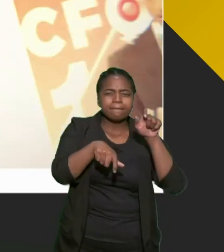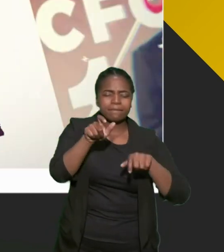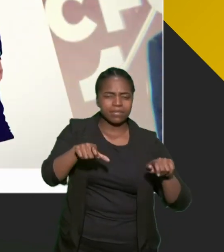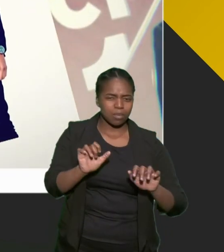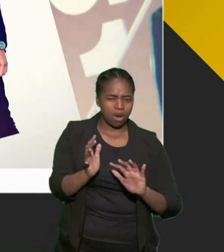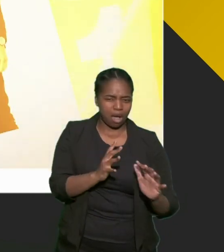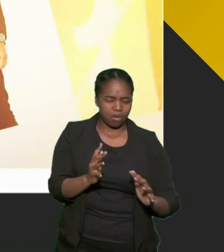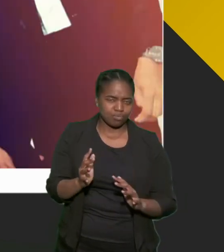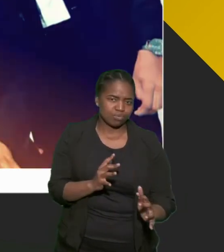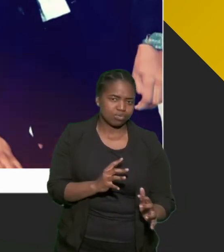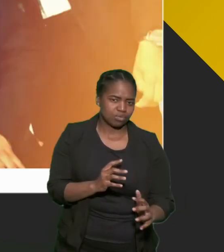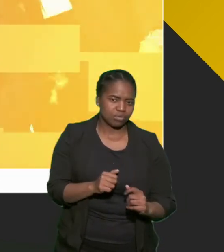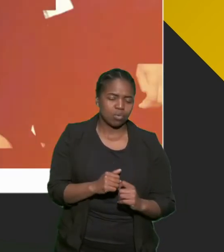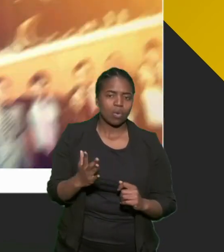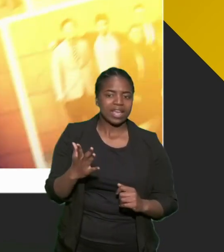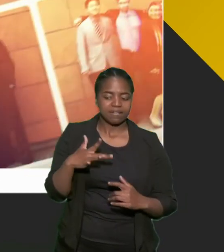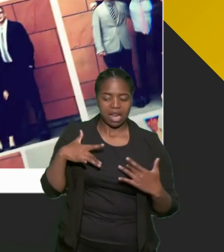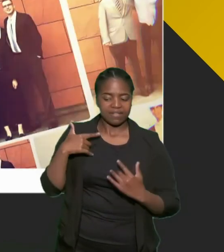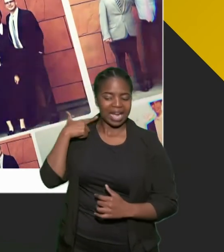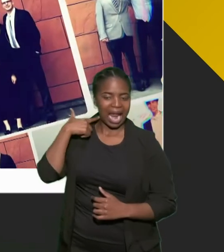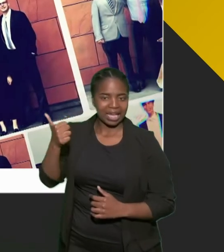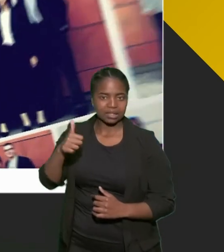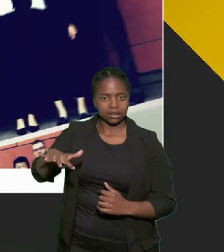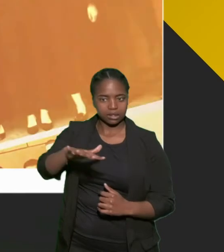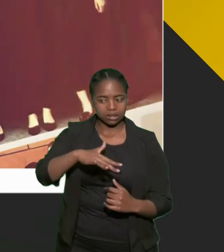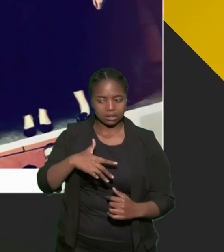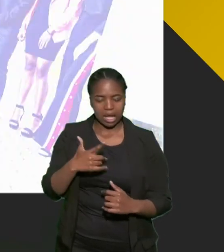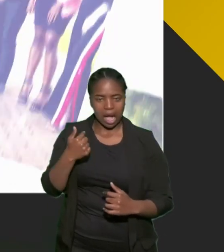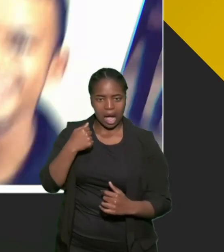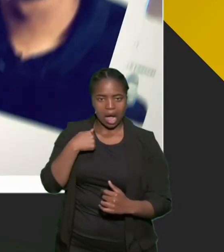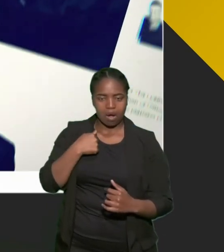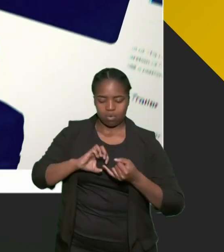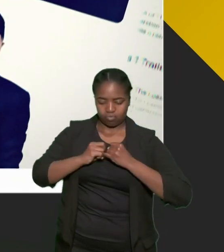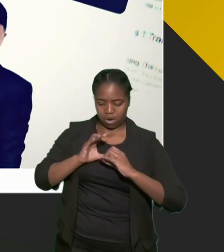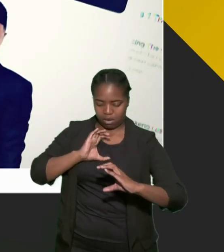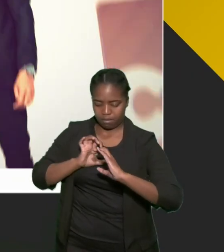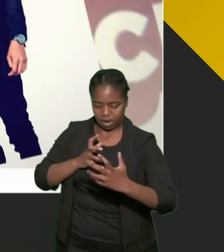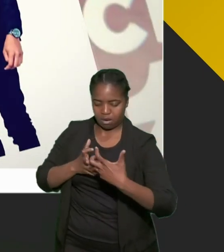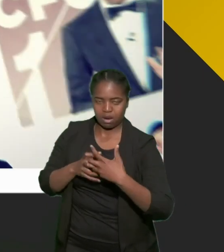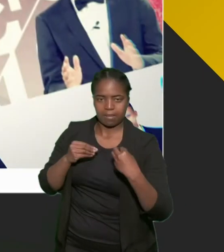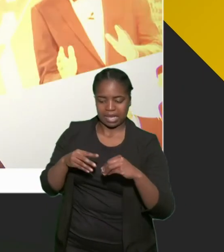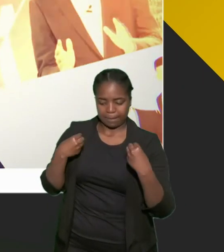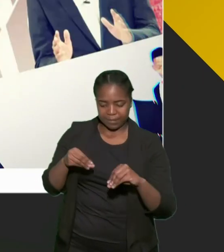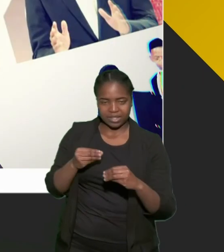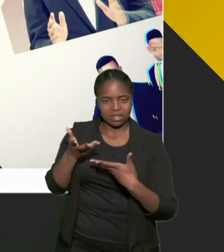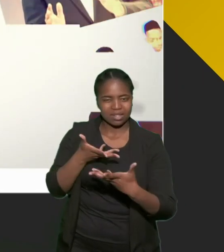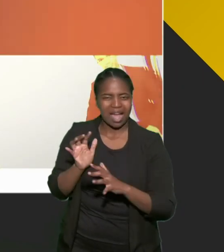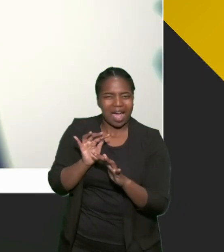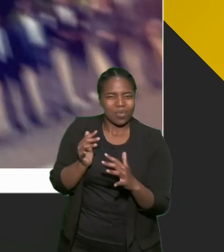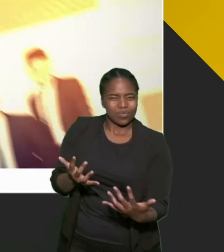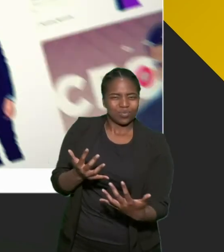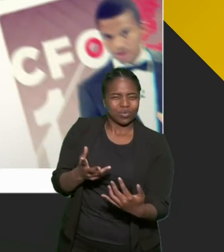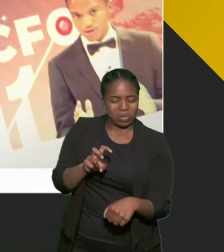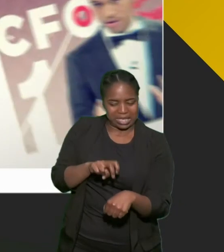to go in the middle of Alex, right? And how someone is trying to build a small to medium enterprise, because I've